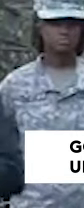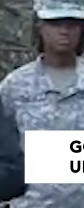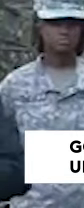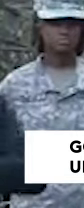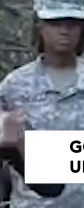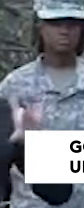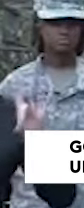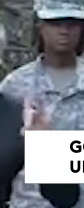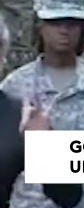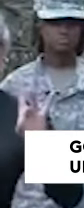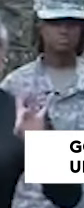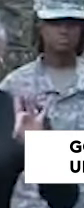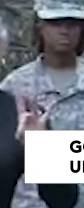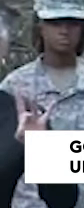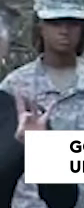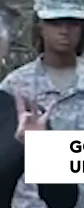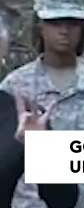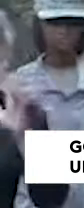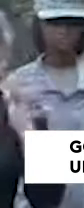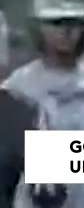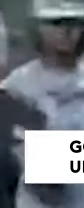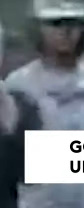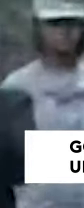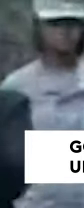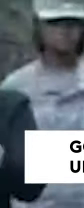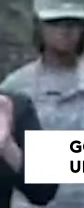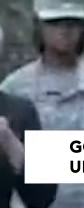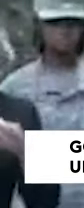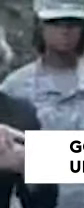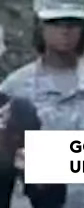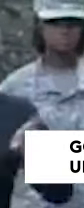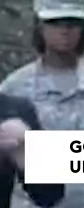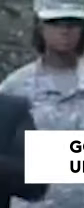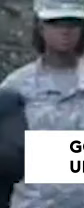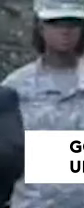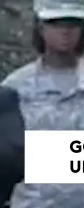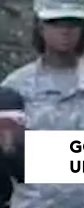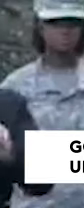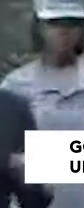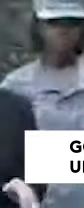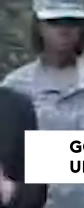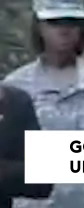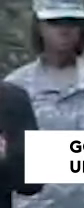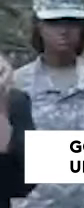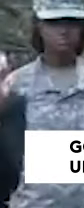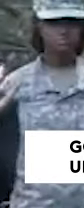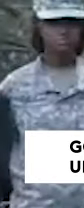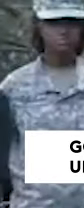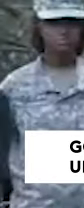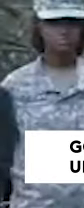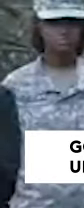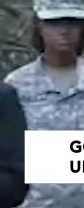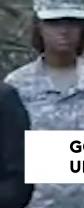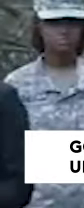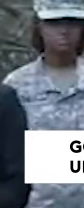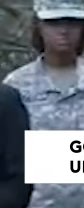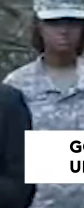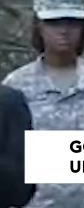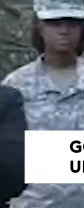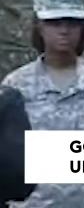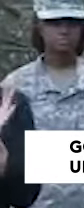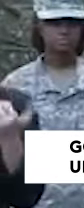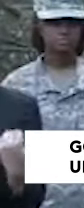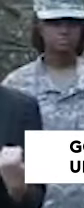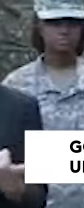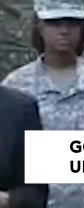we are well equipped to be able to respond to whatever comes down the pike today into tomorrow. And